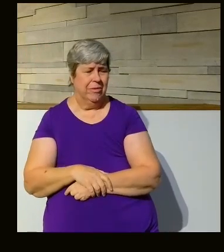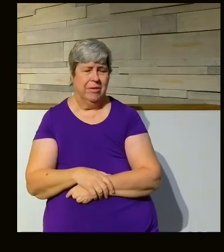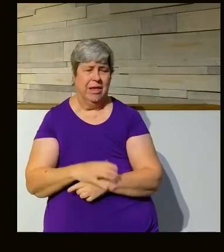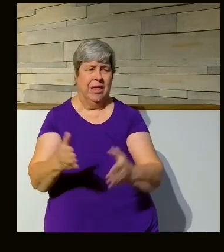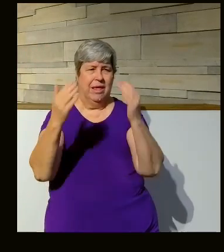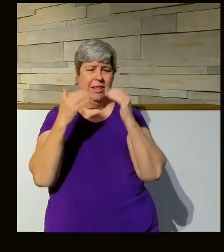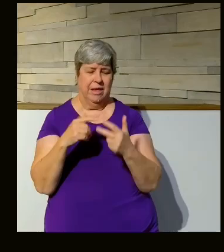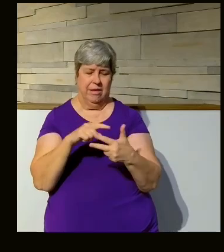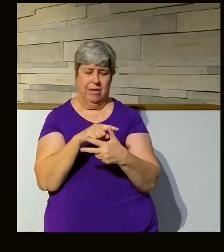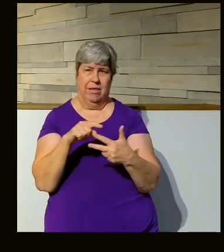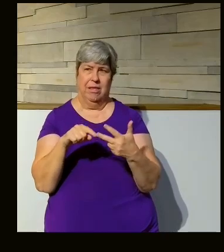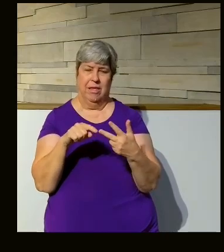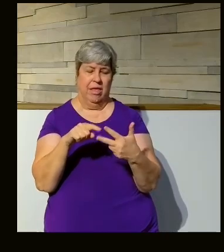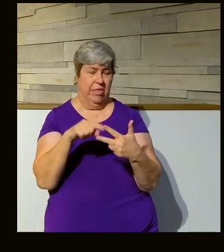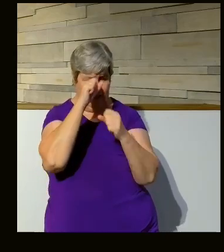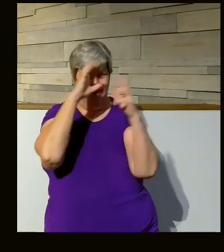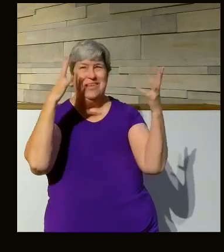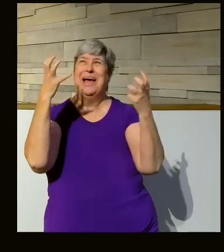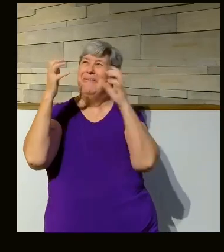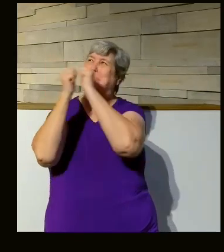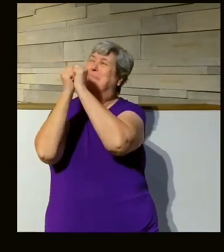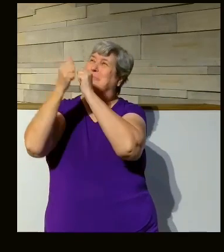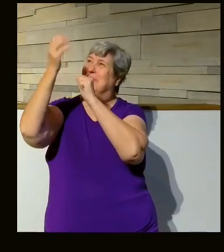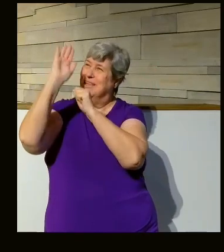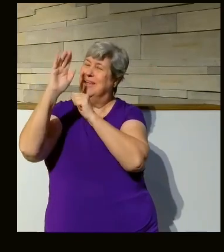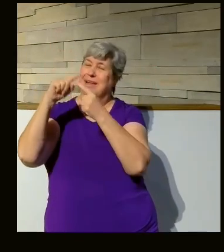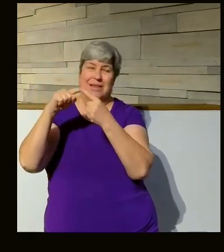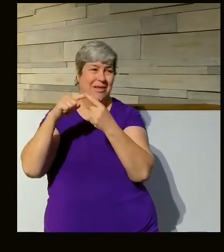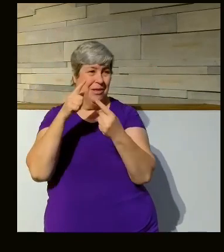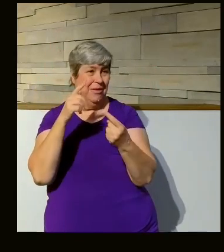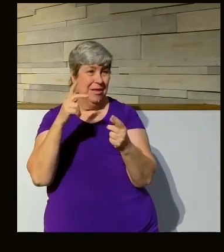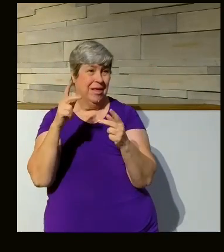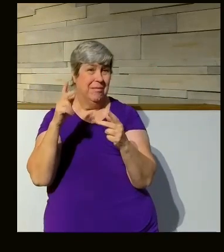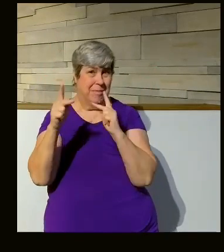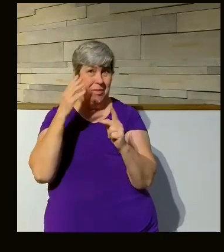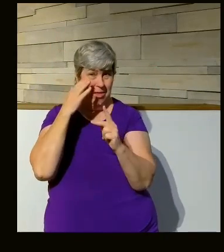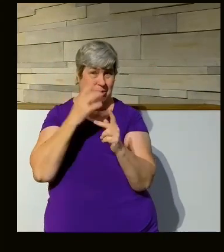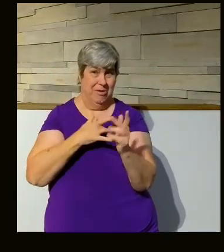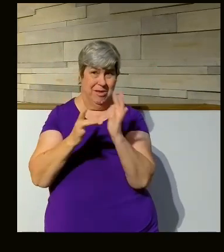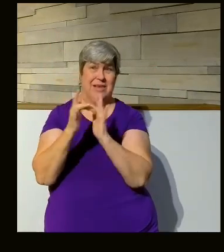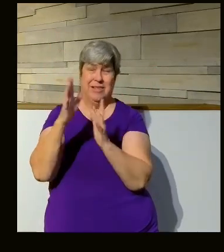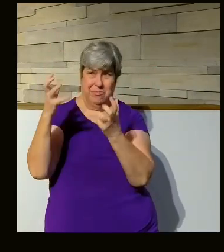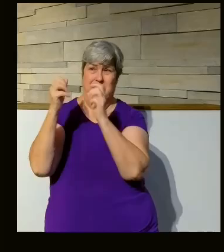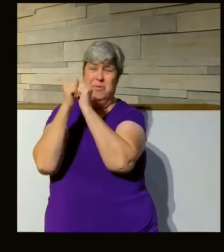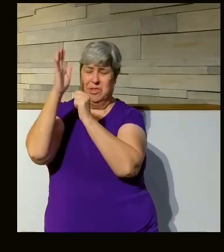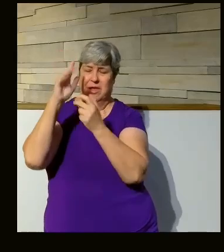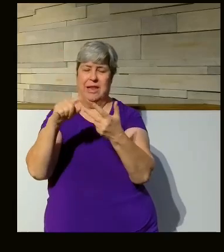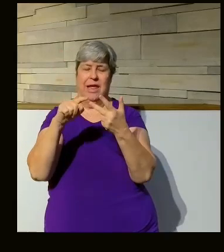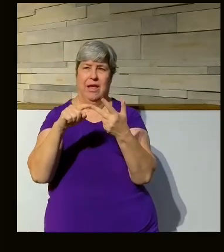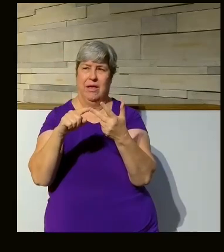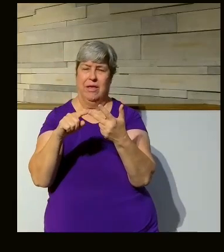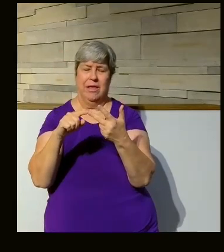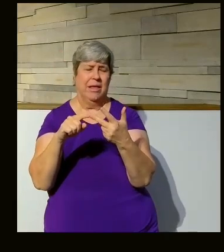So then we have the intention. So there's the vision. I want to be with God. And who doesn't, who knows Christ? So the intention is now it's the